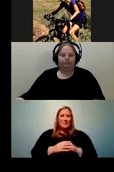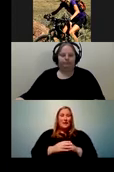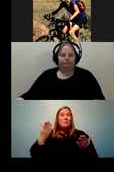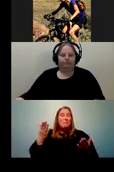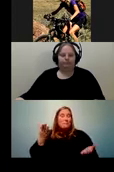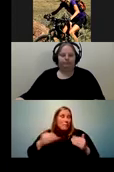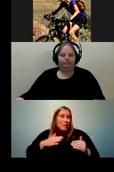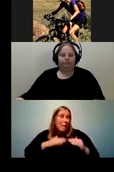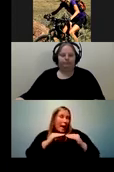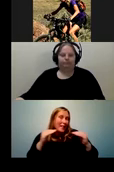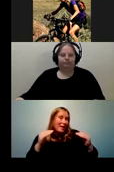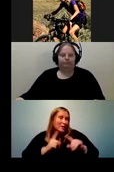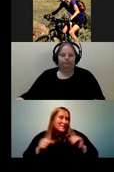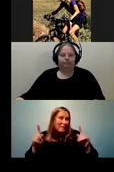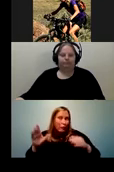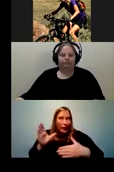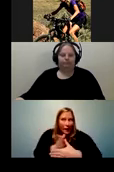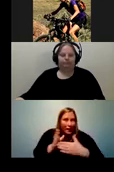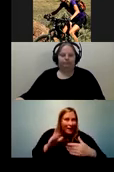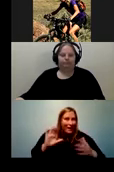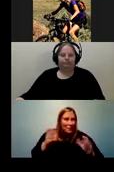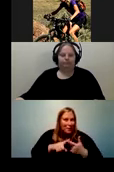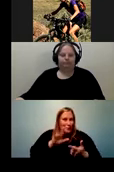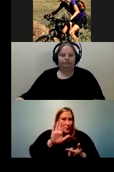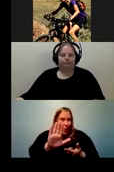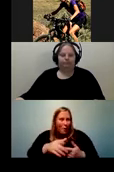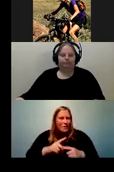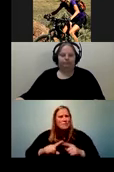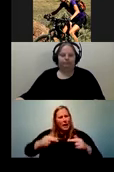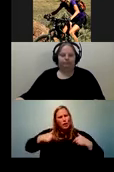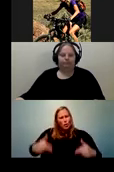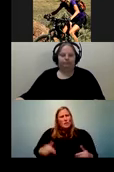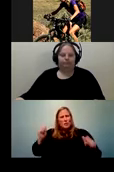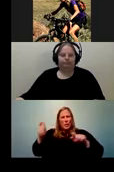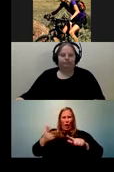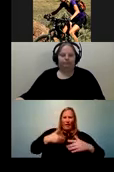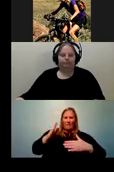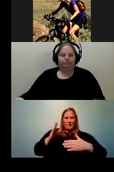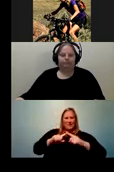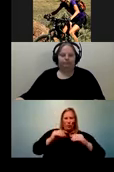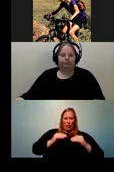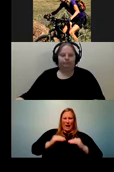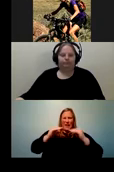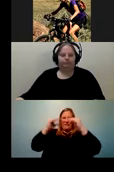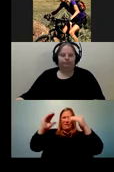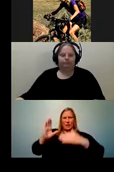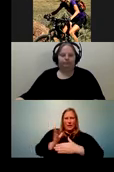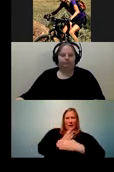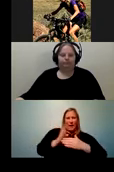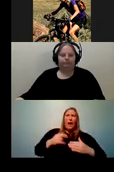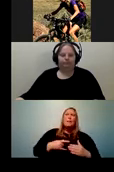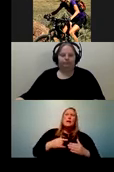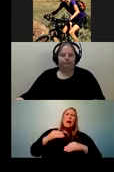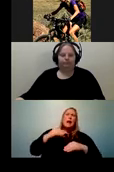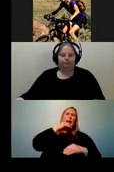your level, might be different than somebody else's level, but we as humans, we all do this. Like I think I'm gonna lie and cheat only up to